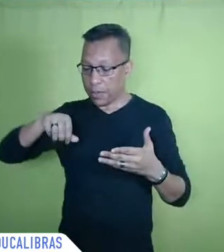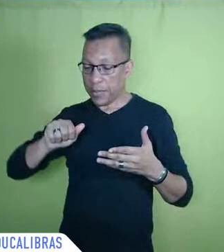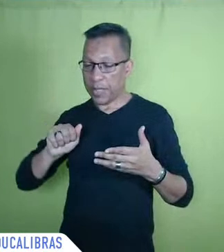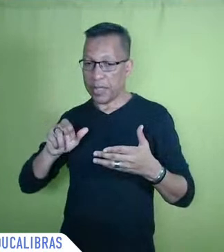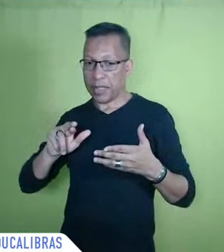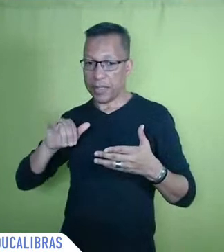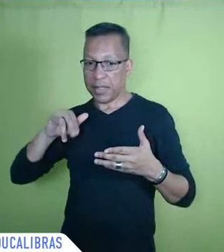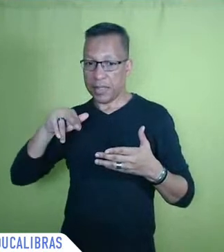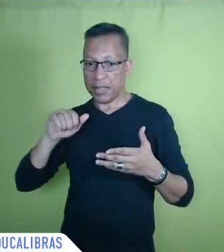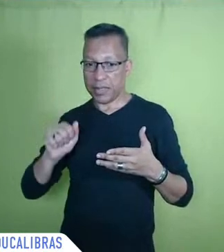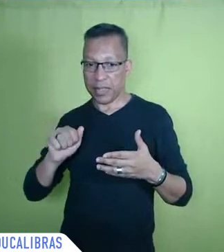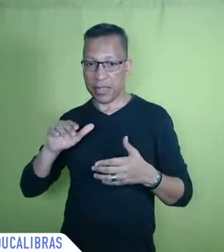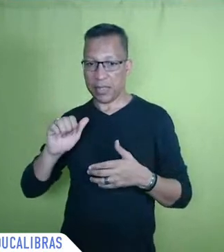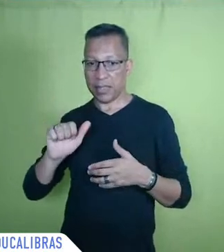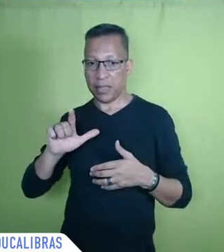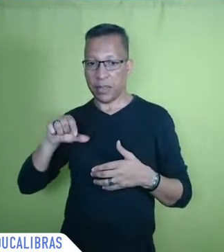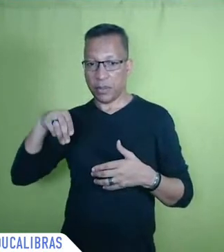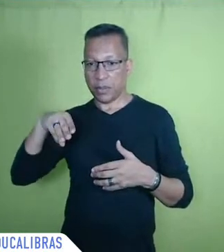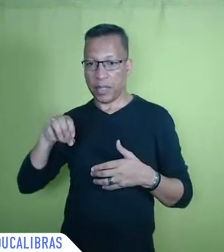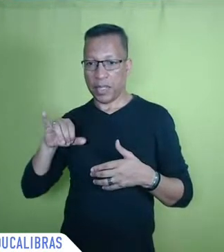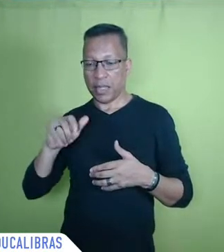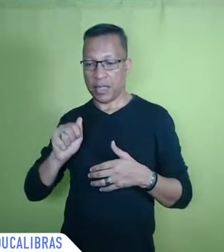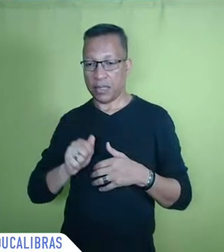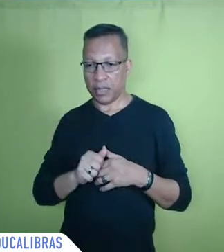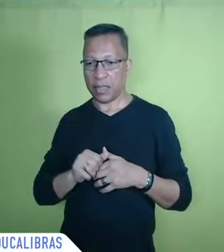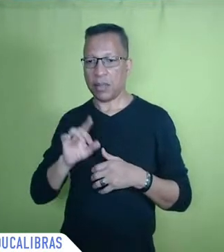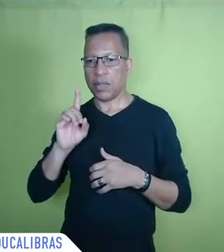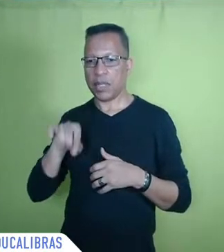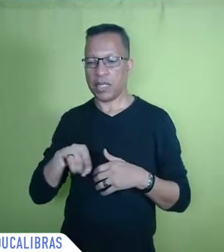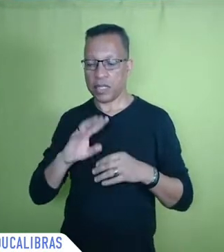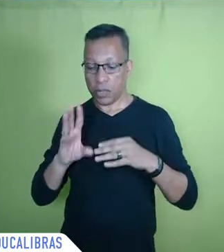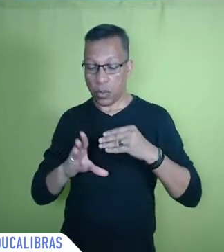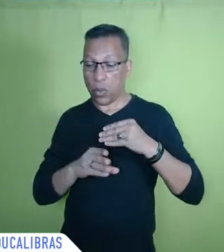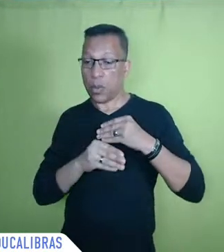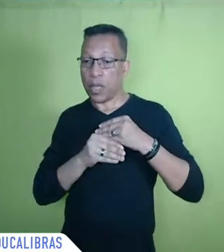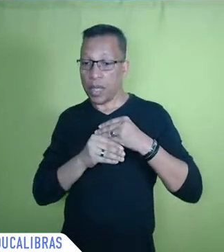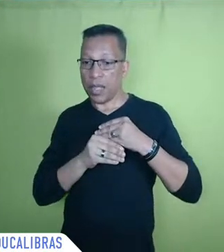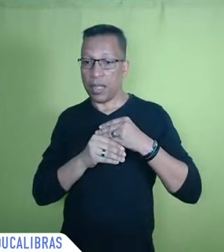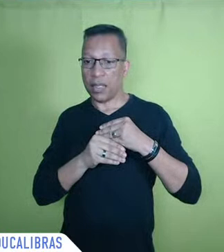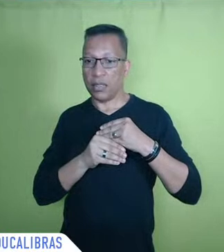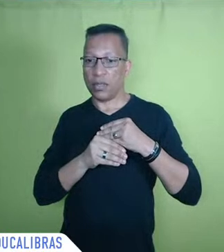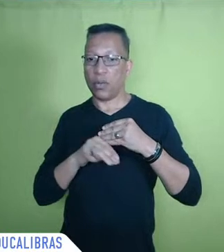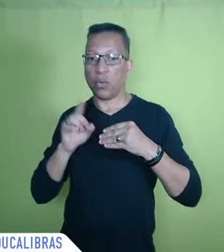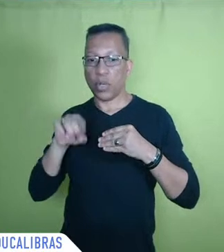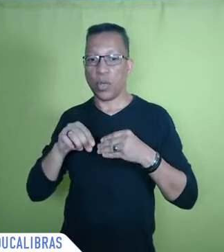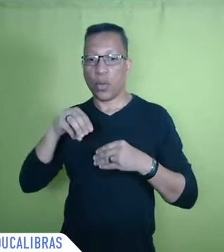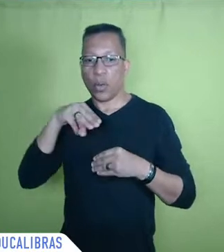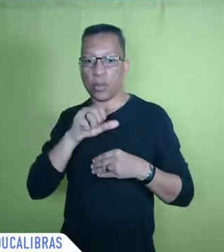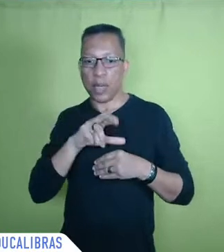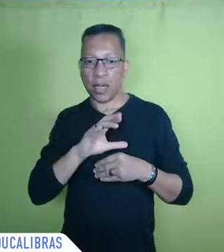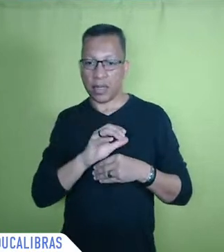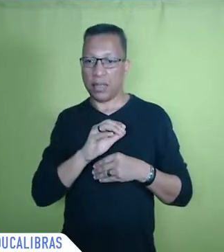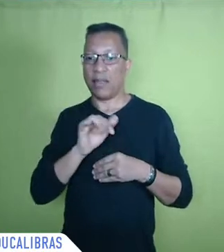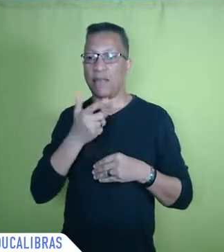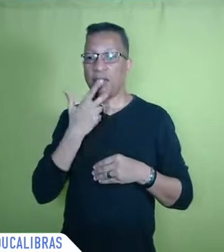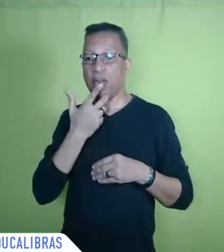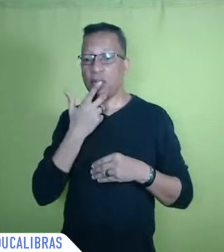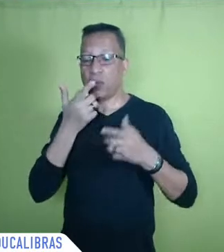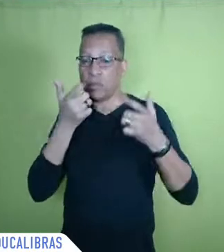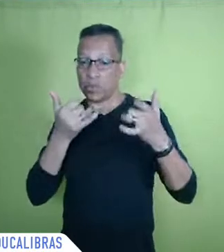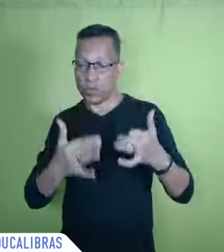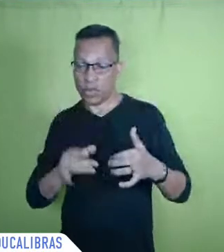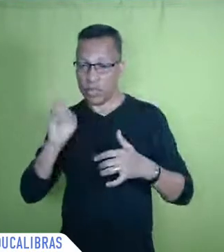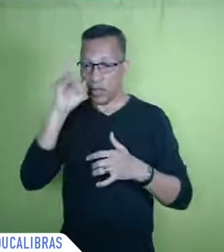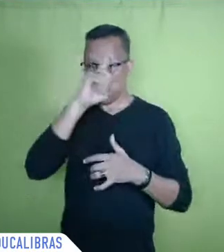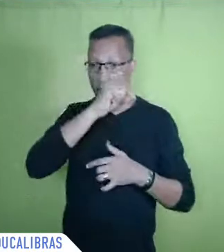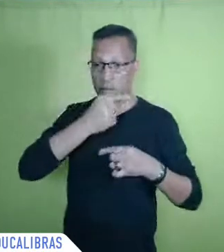to that. Now I'm going to pass the floor to Mariana Almeida so we can complement a little bit of what Mark has